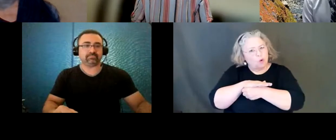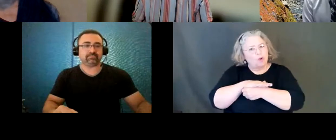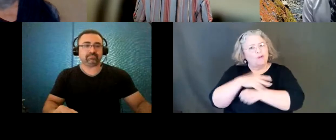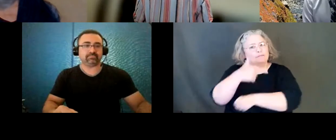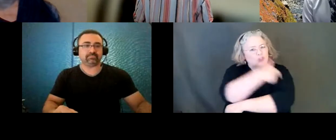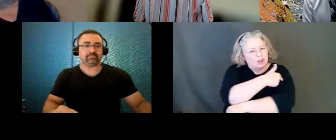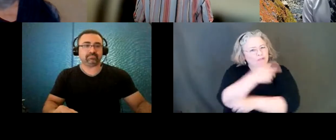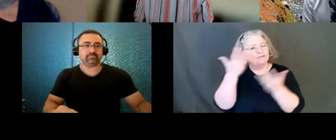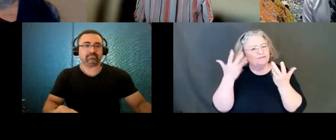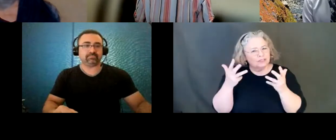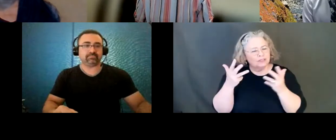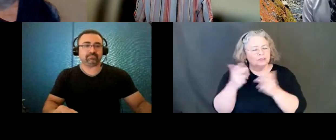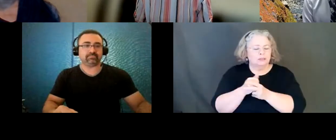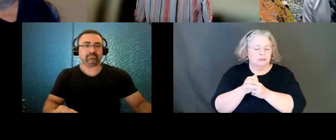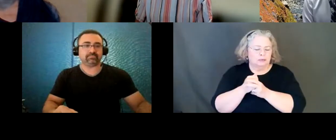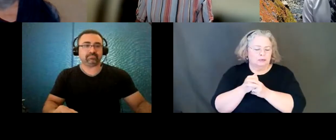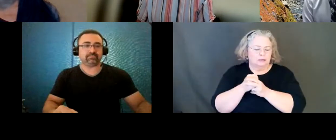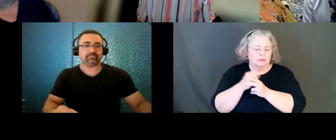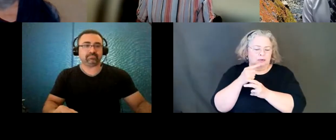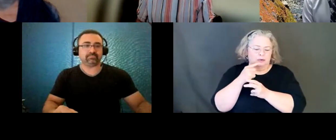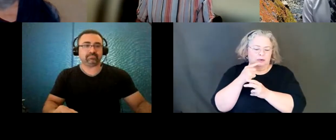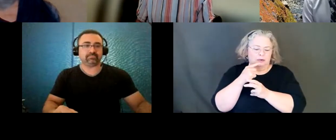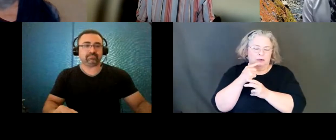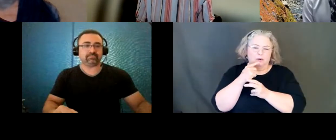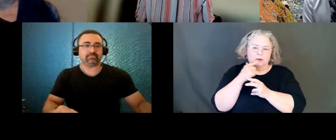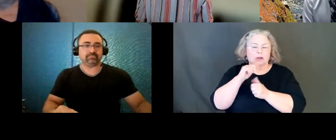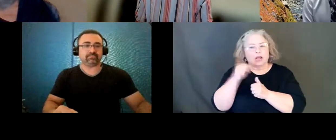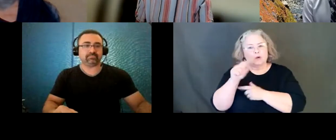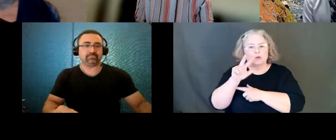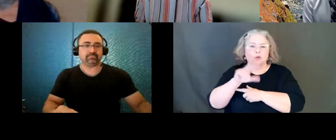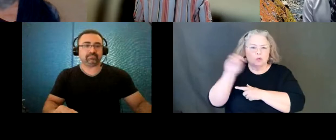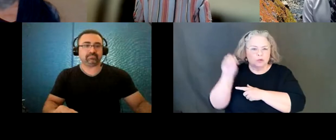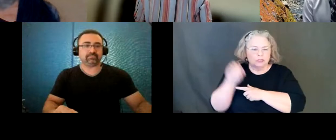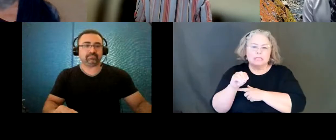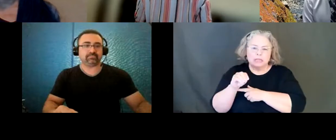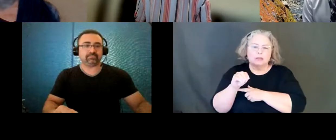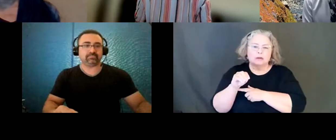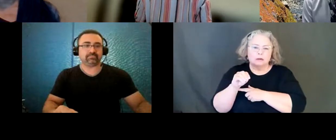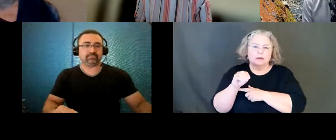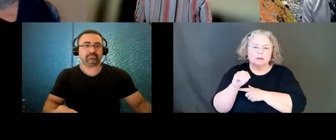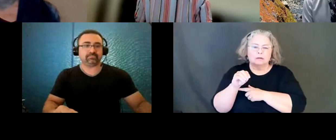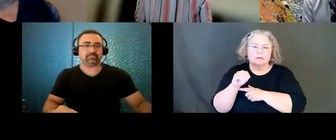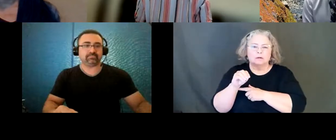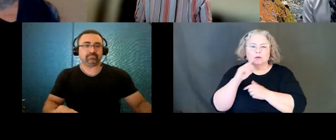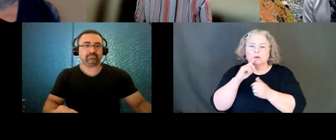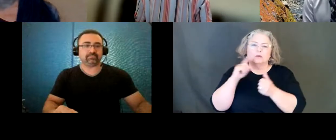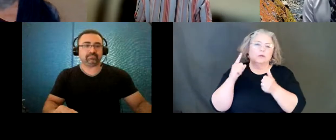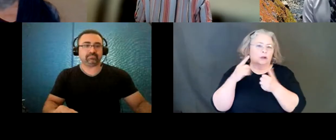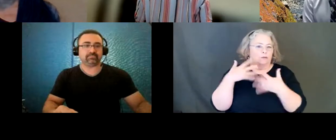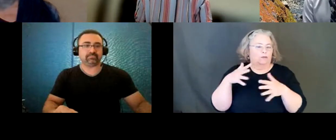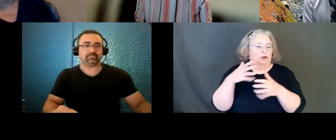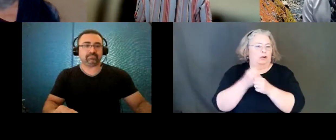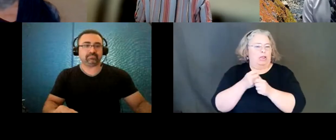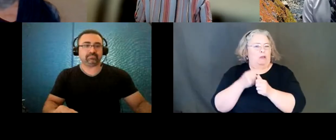And there are another 3% maybe who have had first doses of